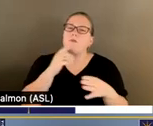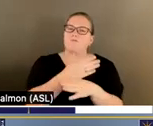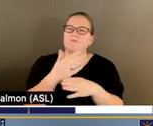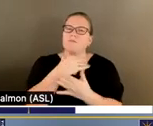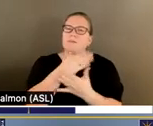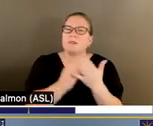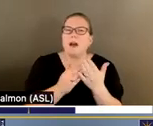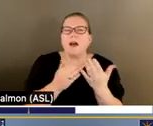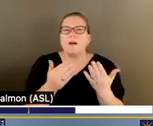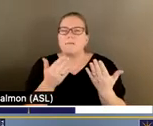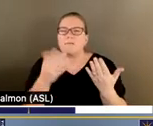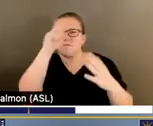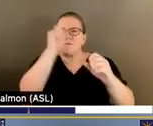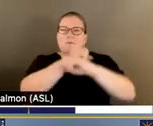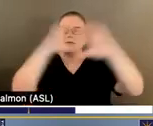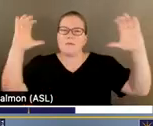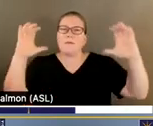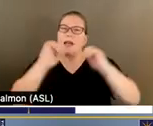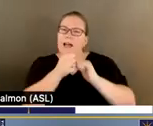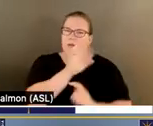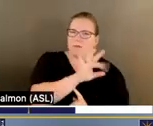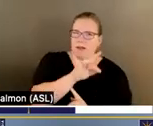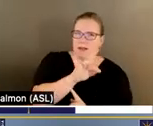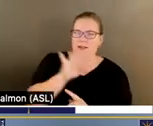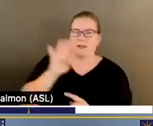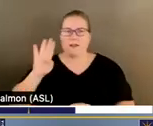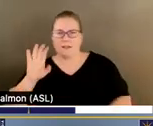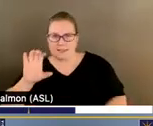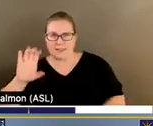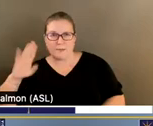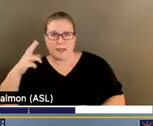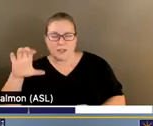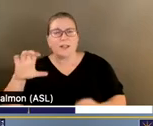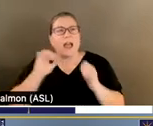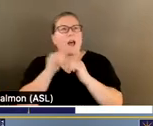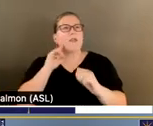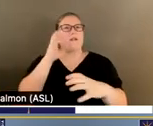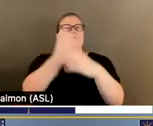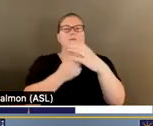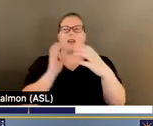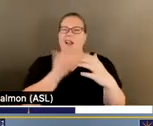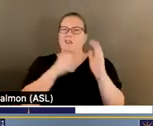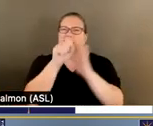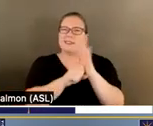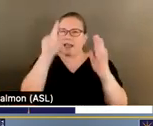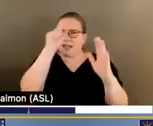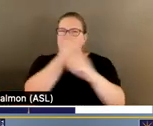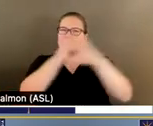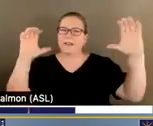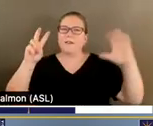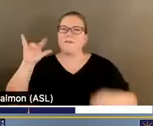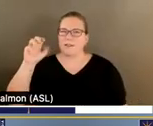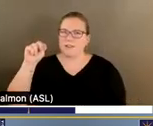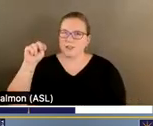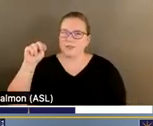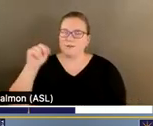and CCBHCs, relate in our state's vision for behavioral health. And with that, I will turn things over to Anna